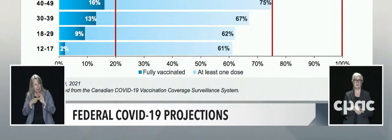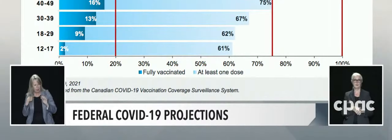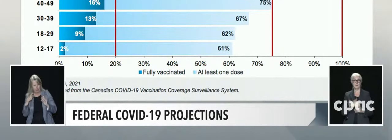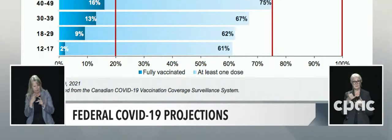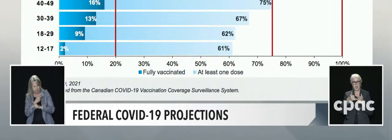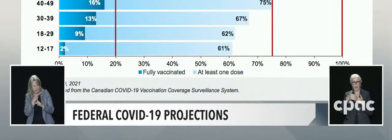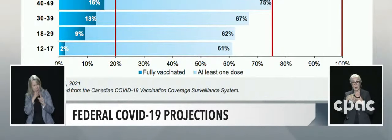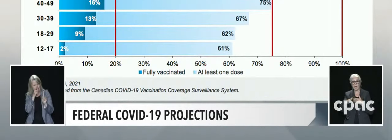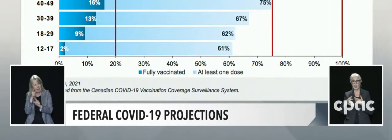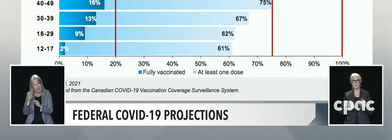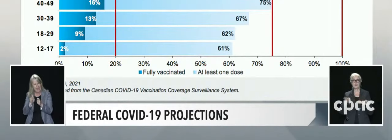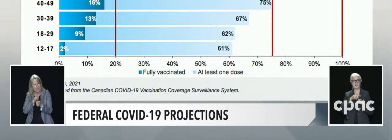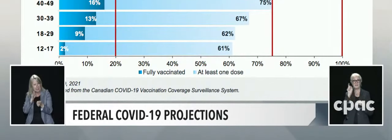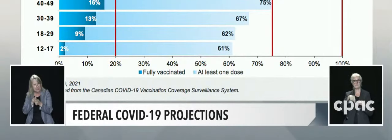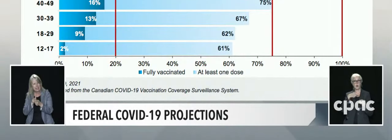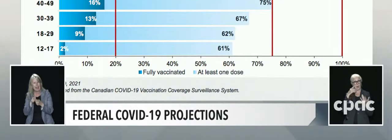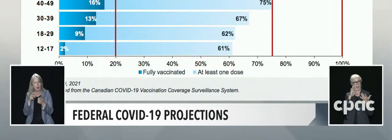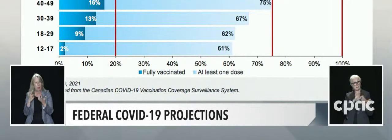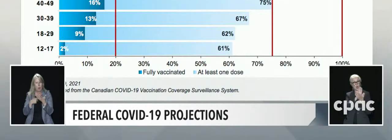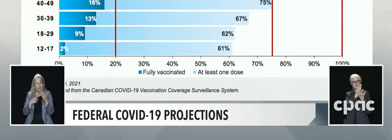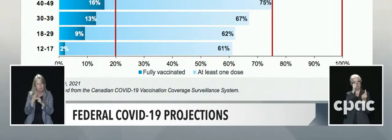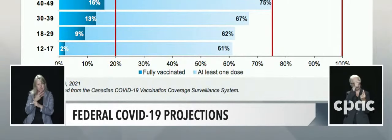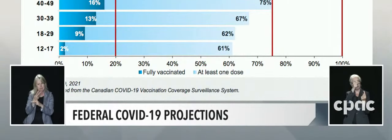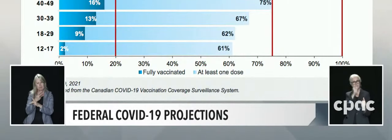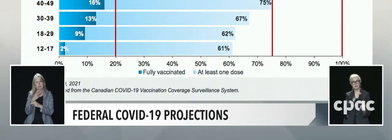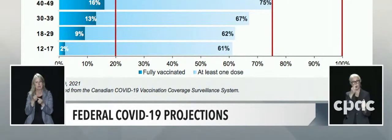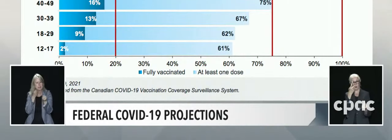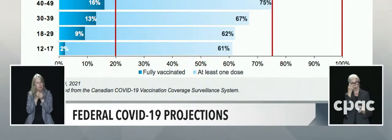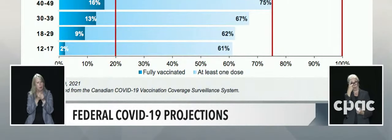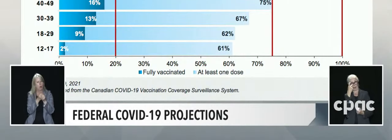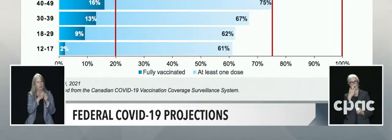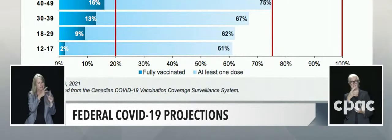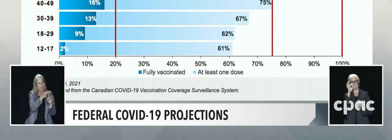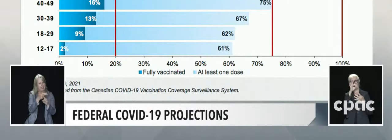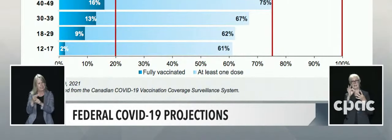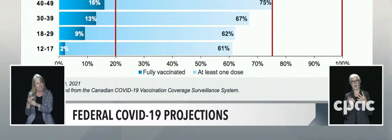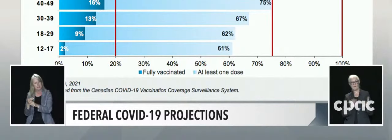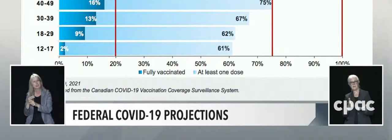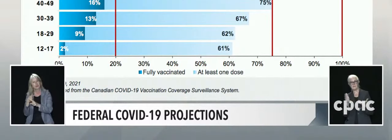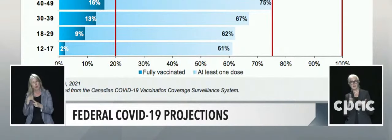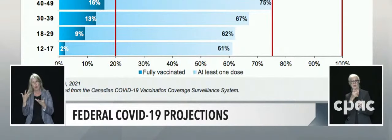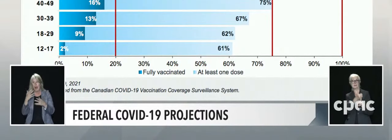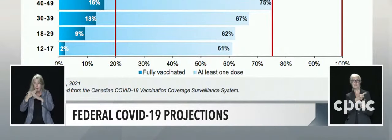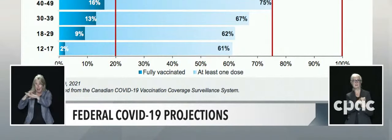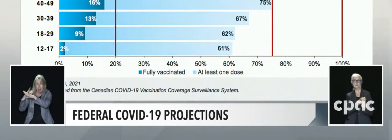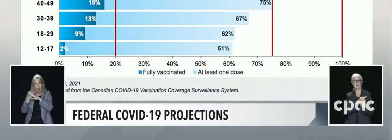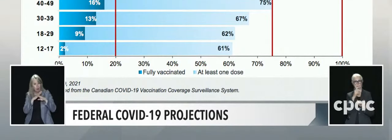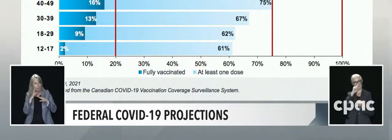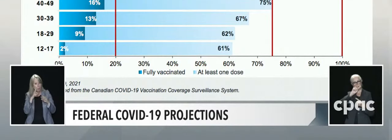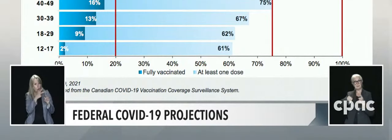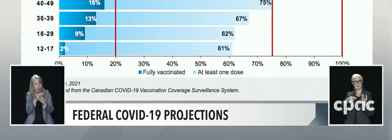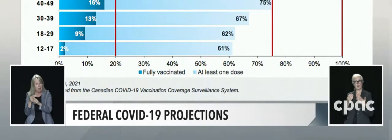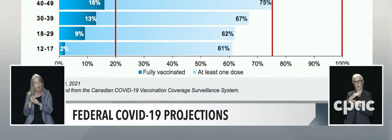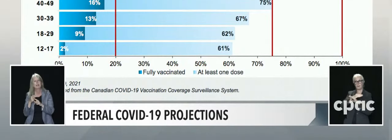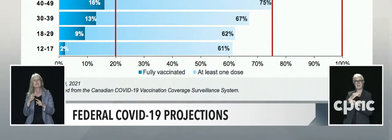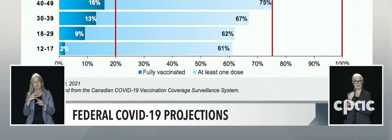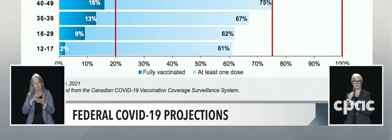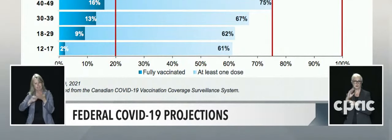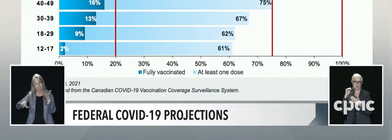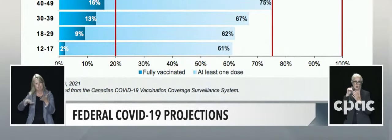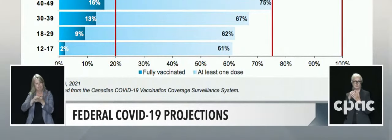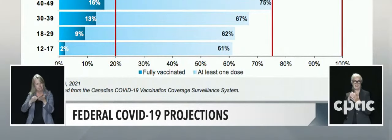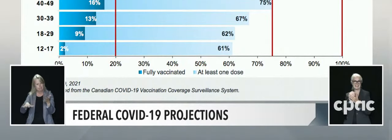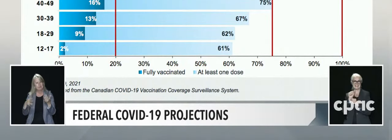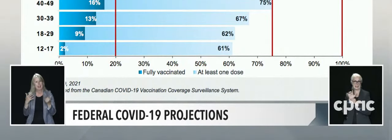the factors that support vaccination and to remove barriers to vaccine uptake. This is where community-based